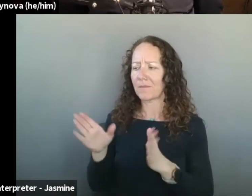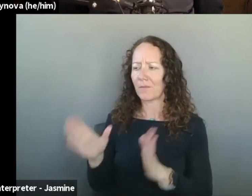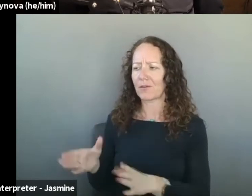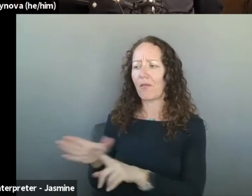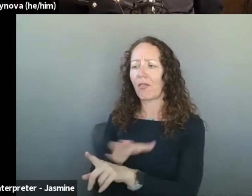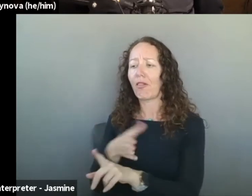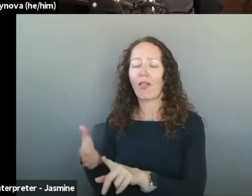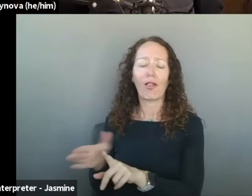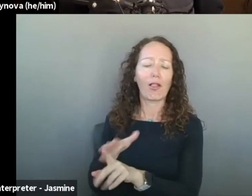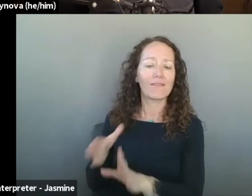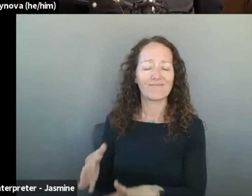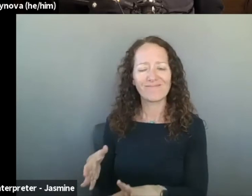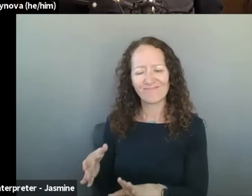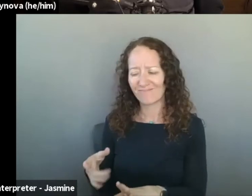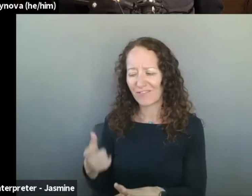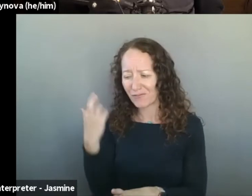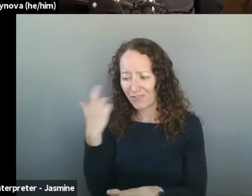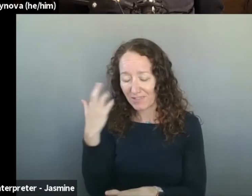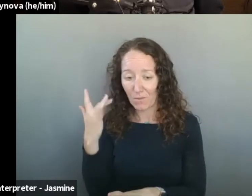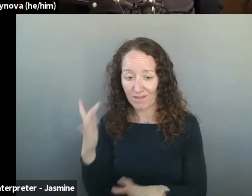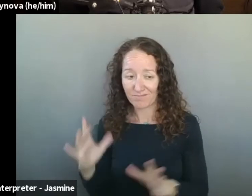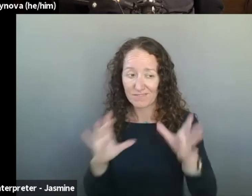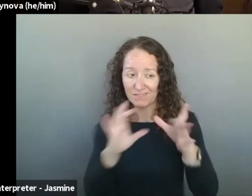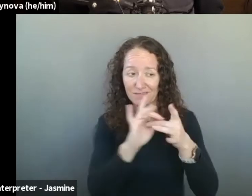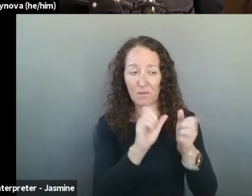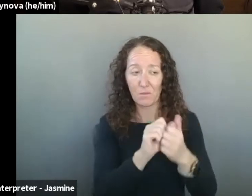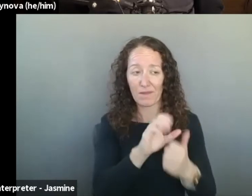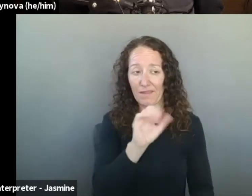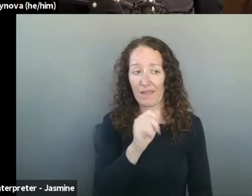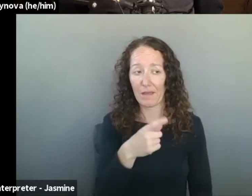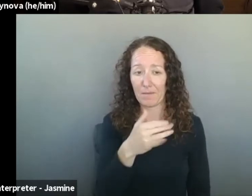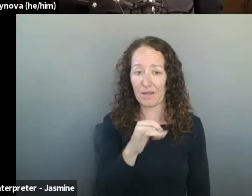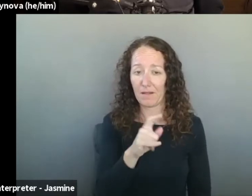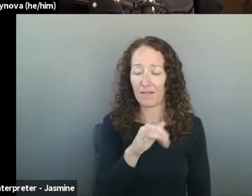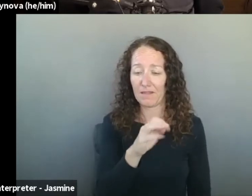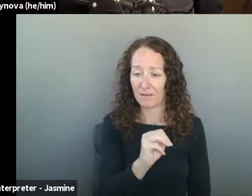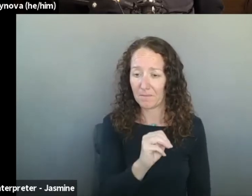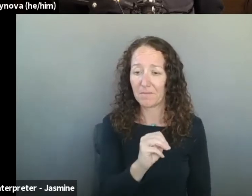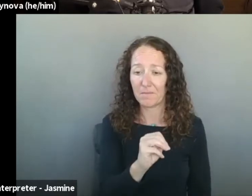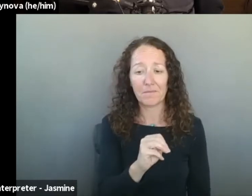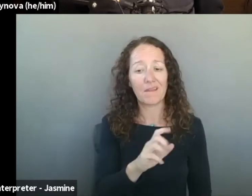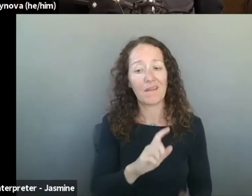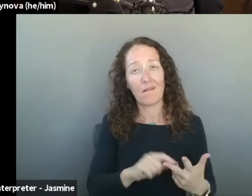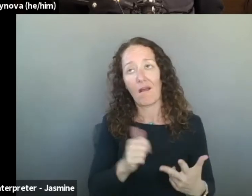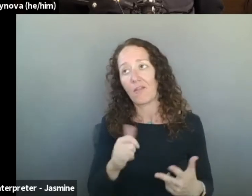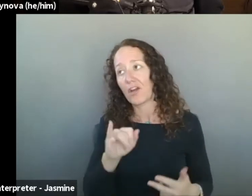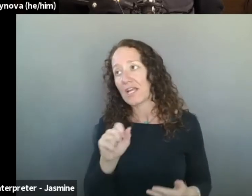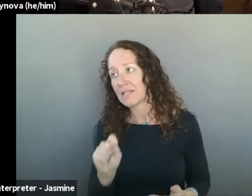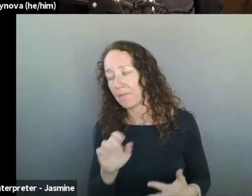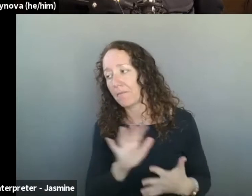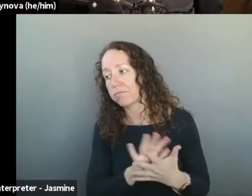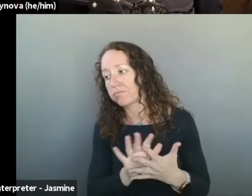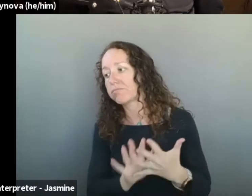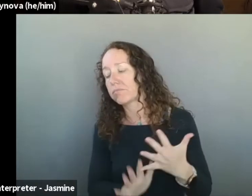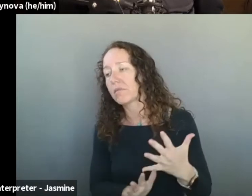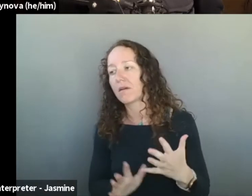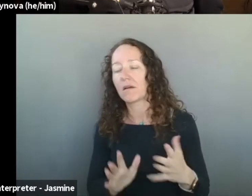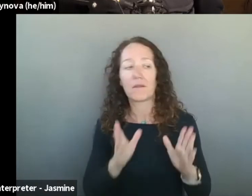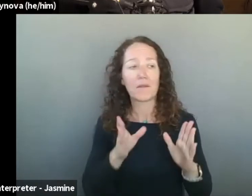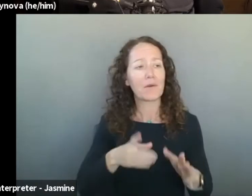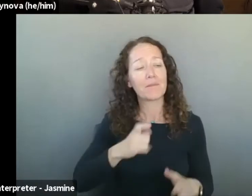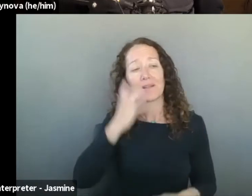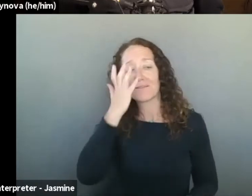attached to capitalist hierarchies and all of the isms that you can think of. That person also needs to be good looking